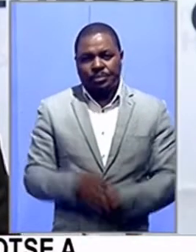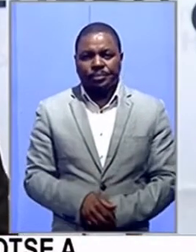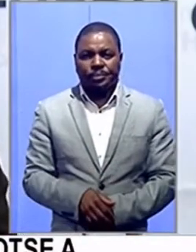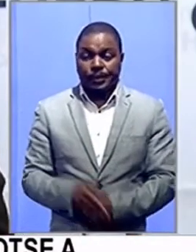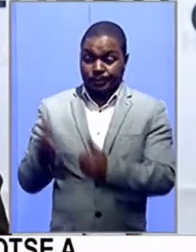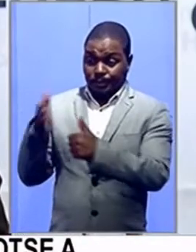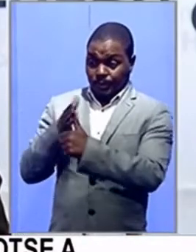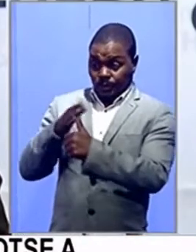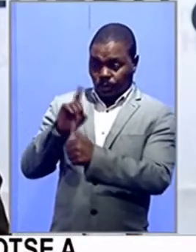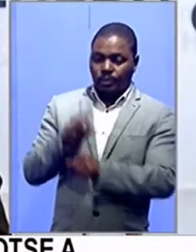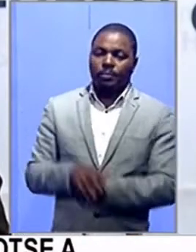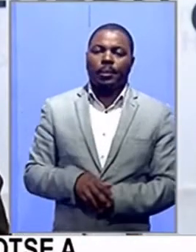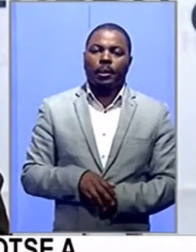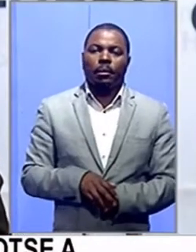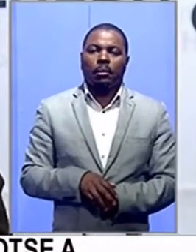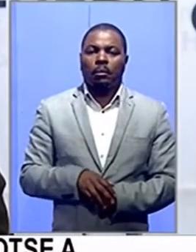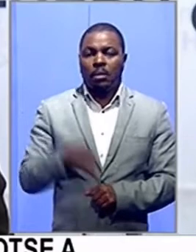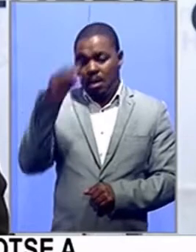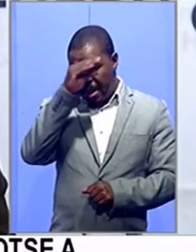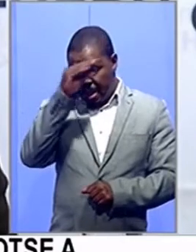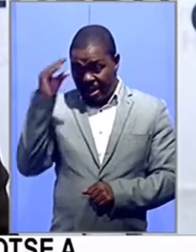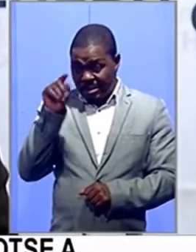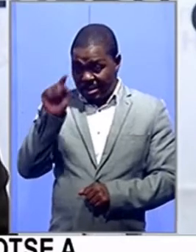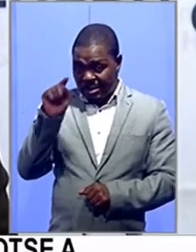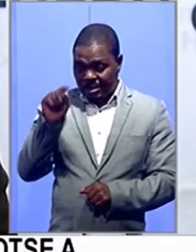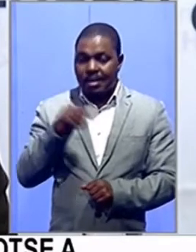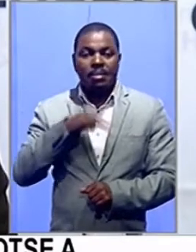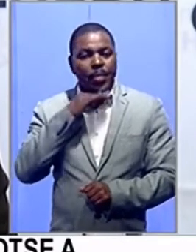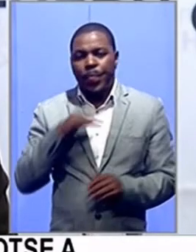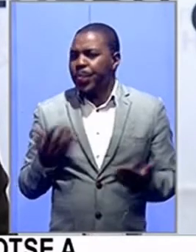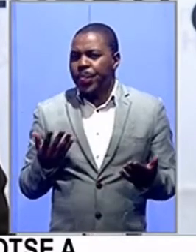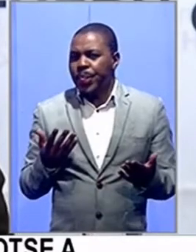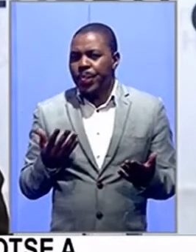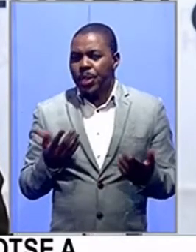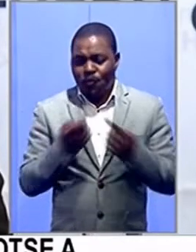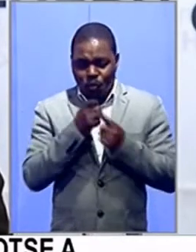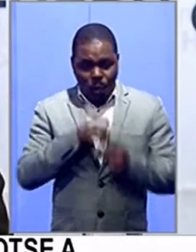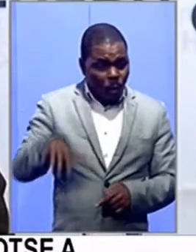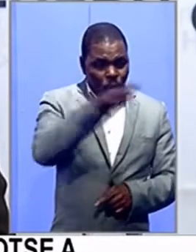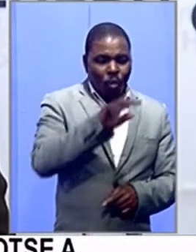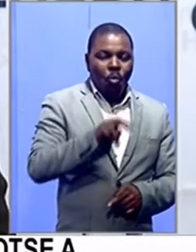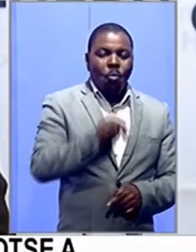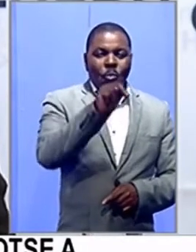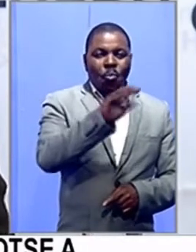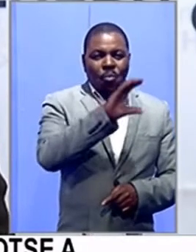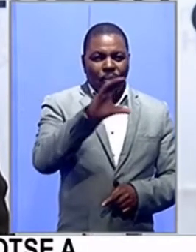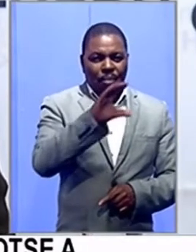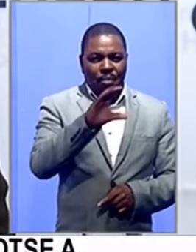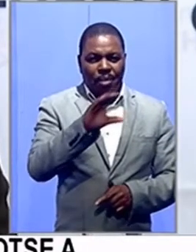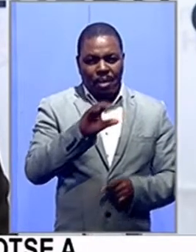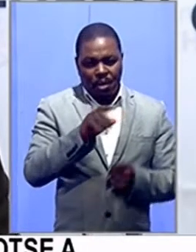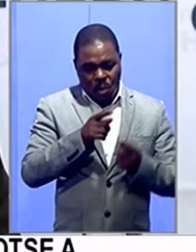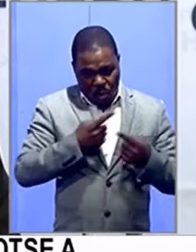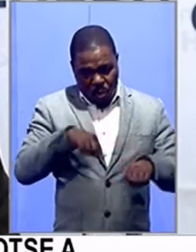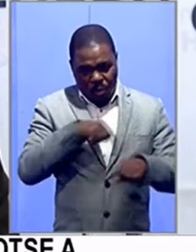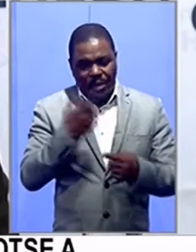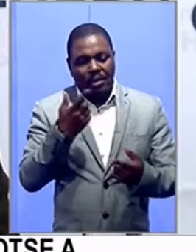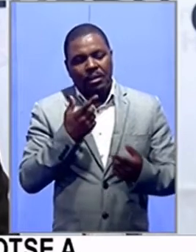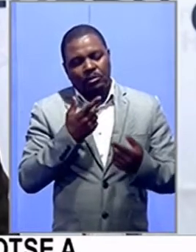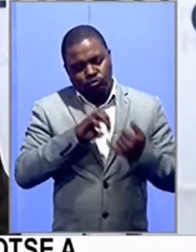go tlhoka dinese tse dilekaneng province yotlhe ne. Mare re shabane le khanya